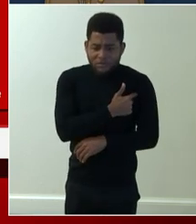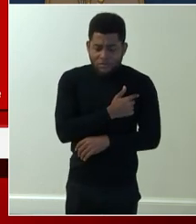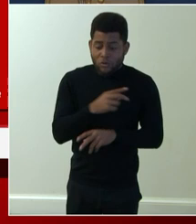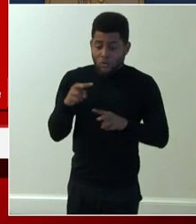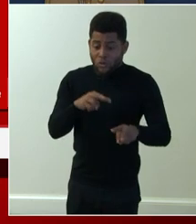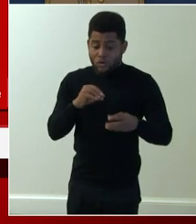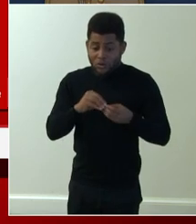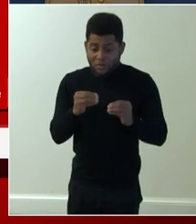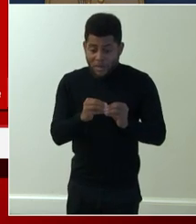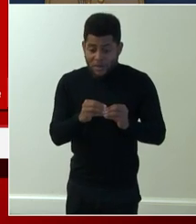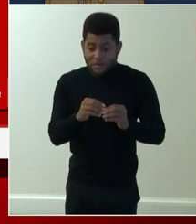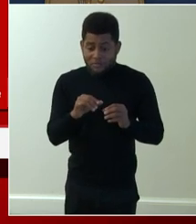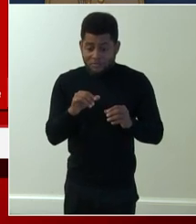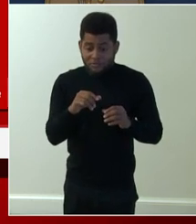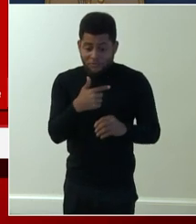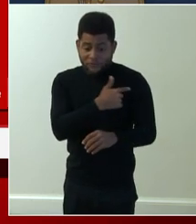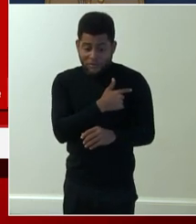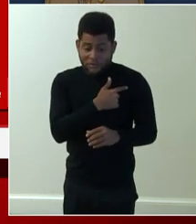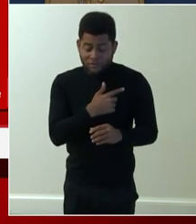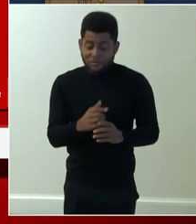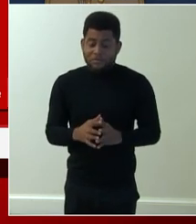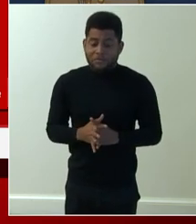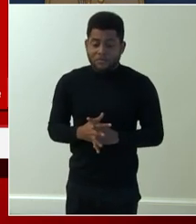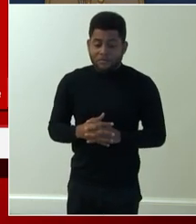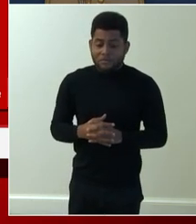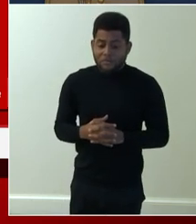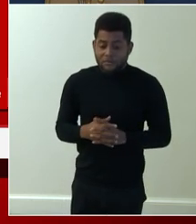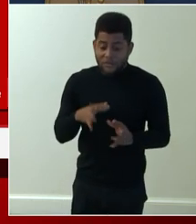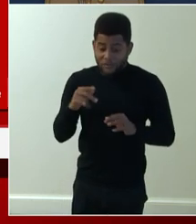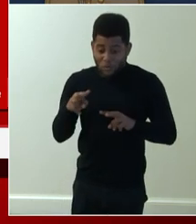So the lighter line, the yellow